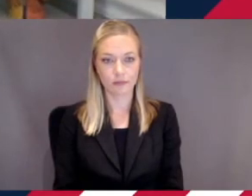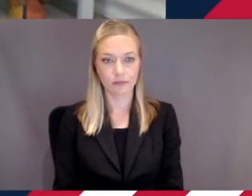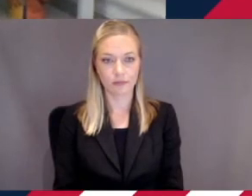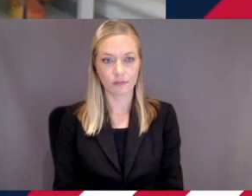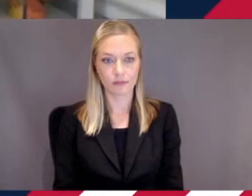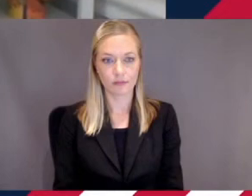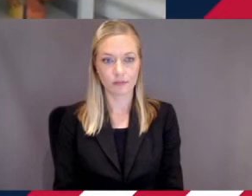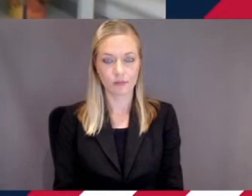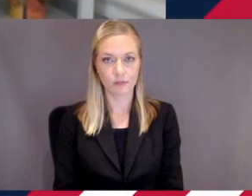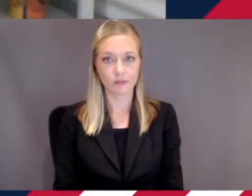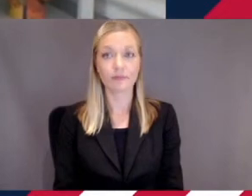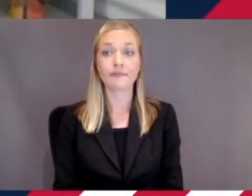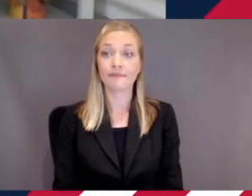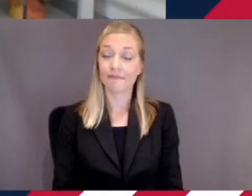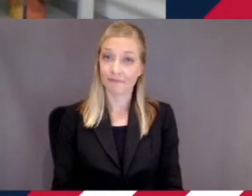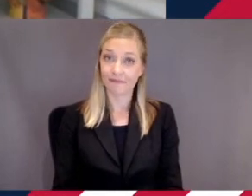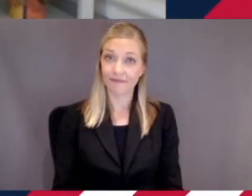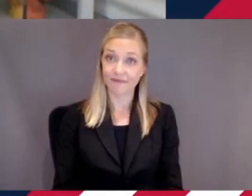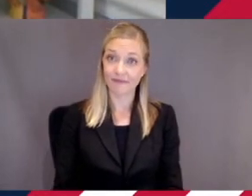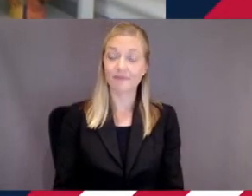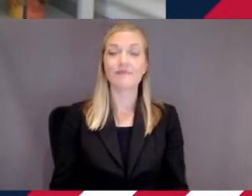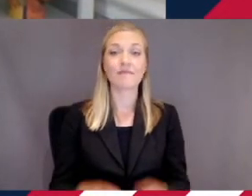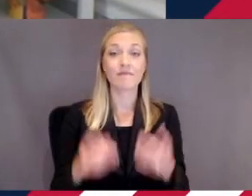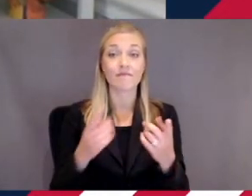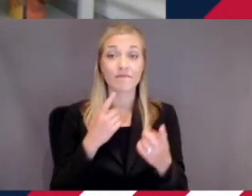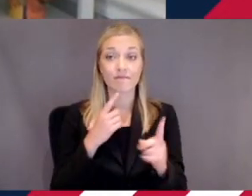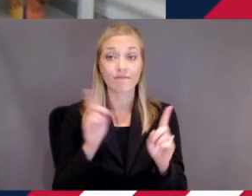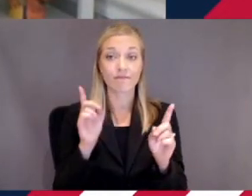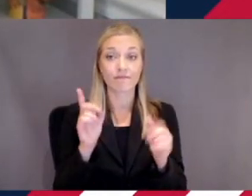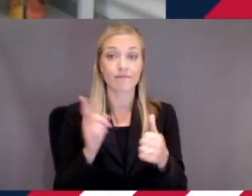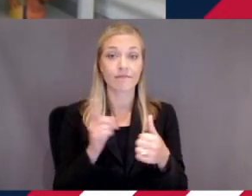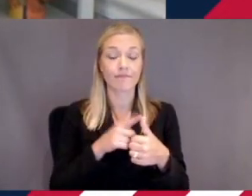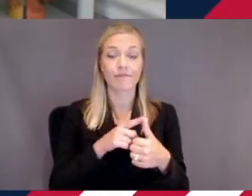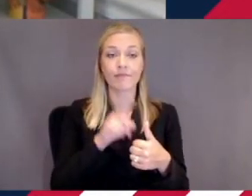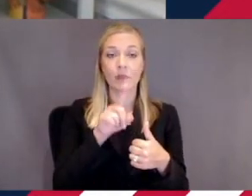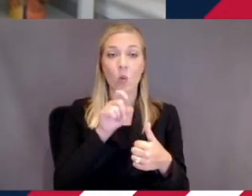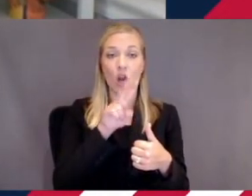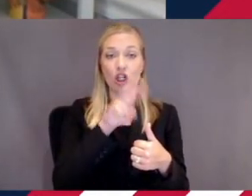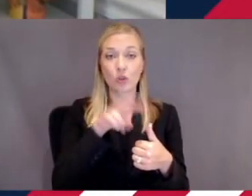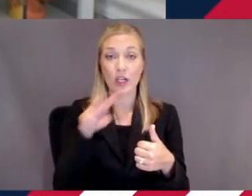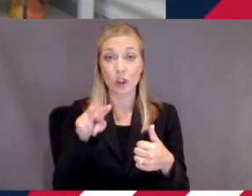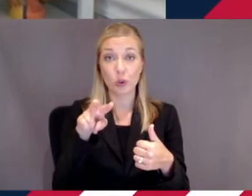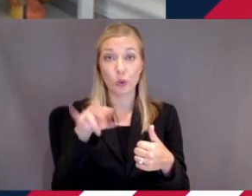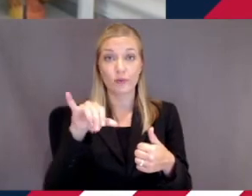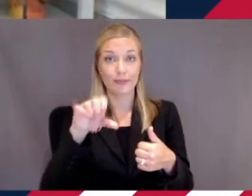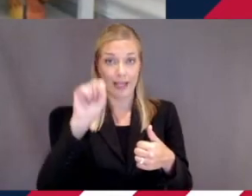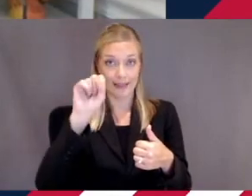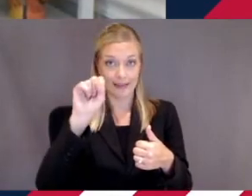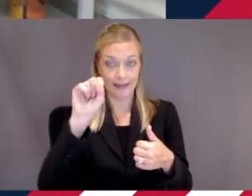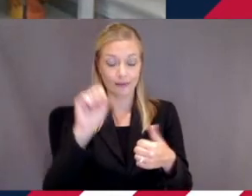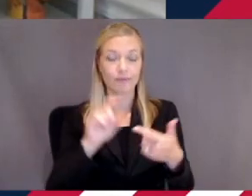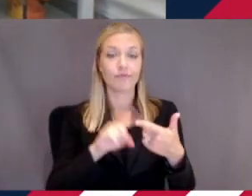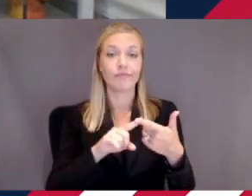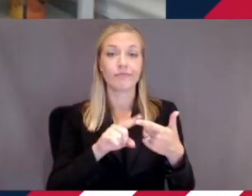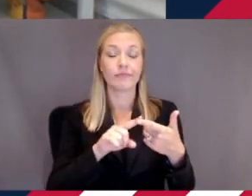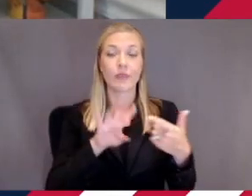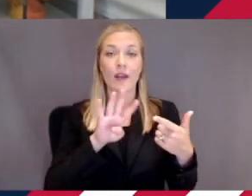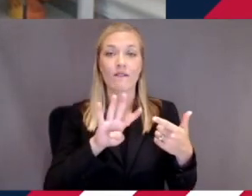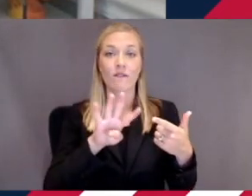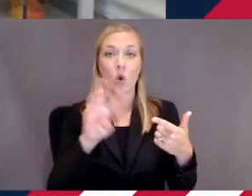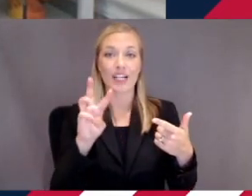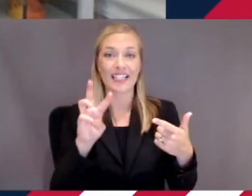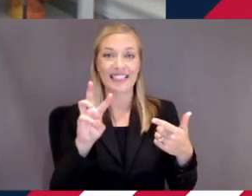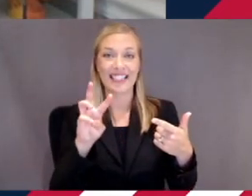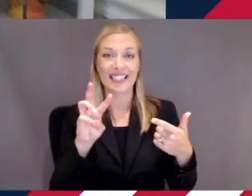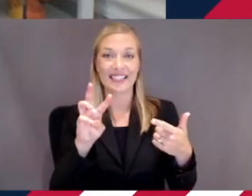We have a final 122 yeses, 46 noes, 3 abstain. The vote